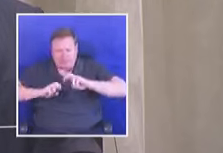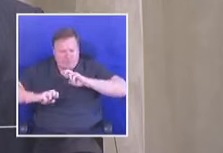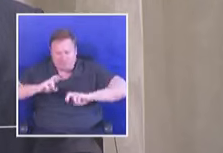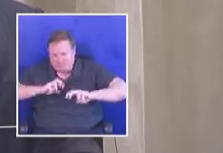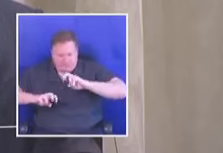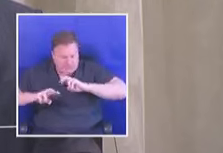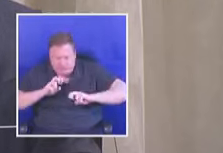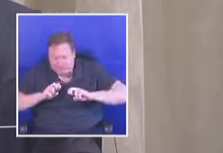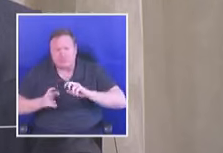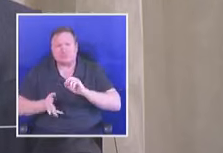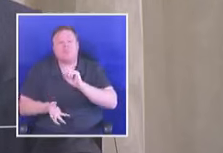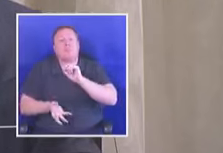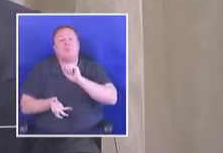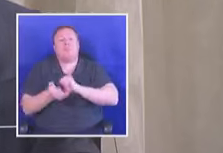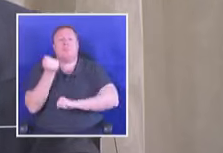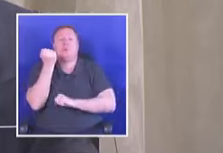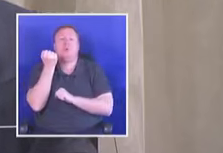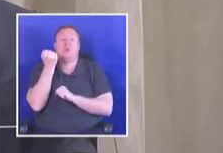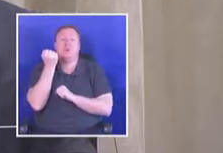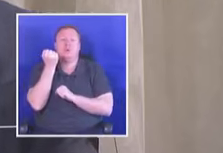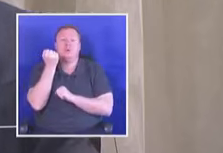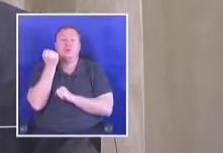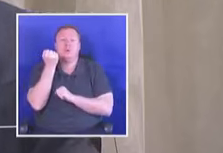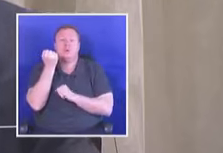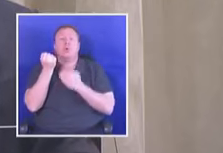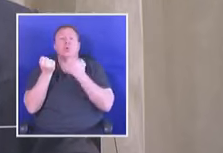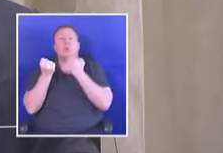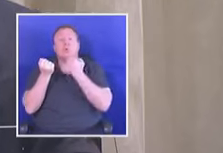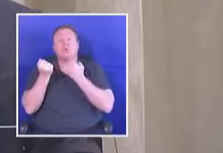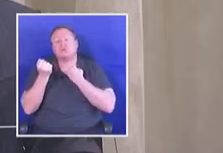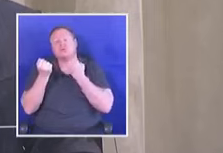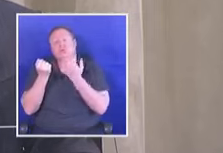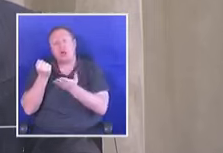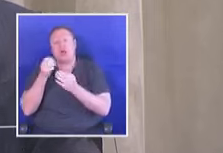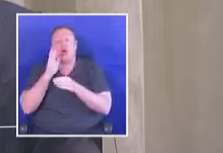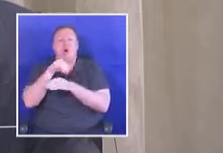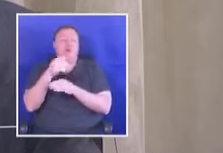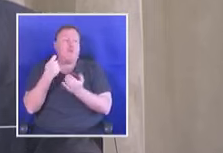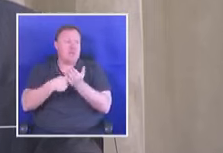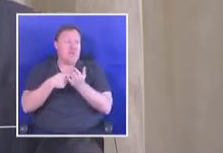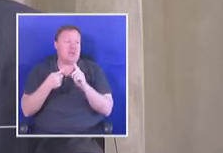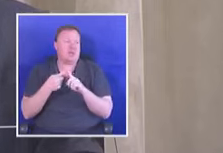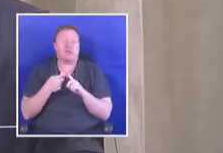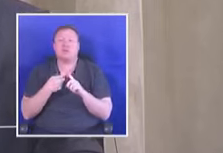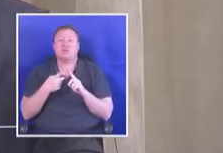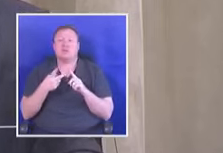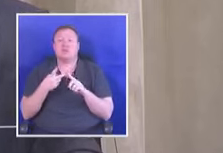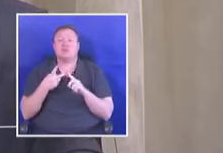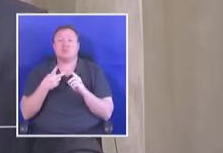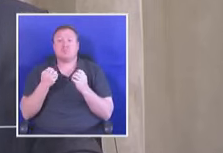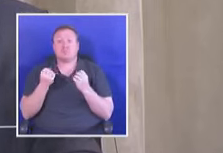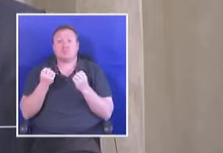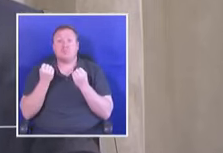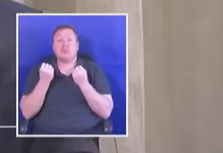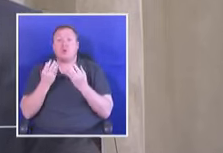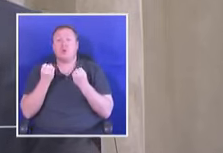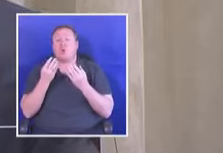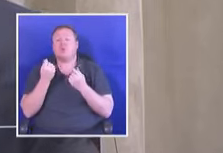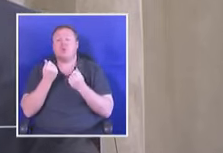find that in the end some of the suppliers were overpaid, quite a lot of money was